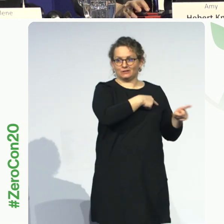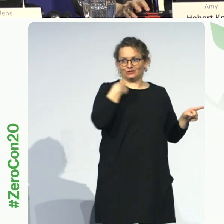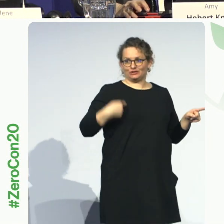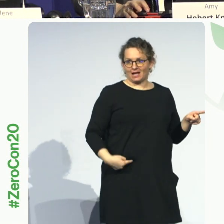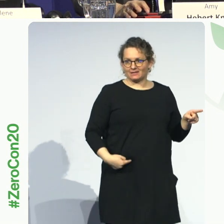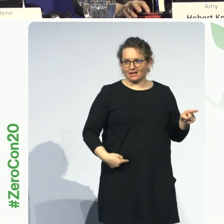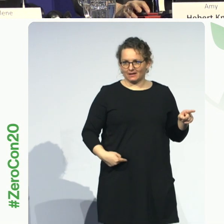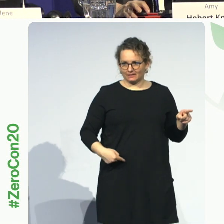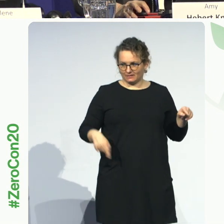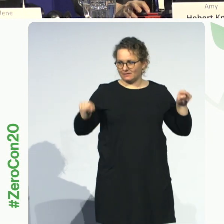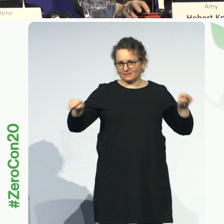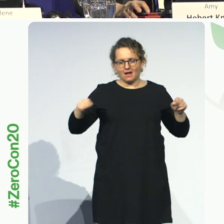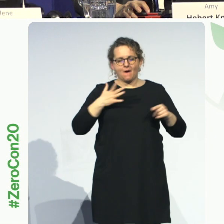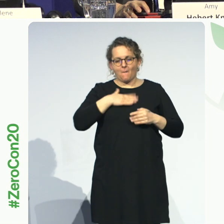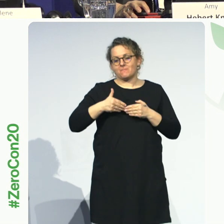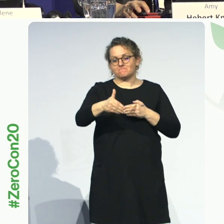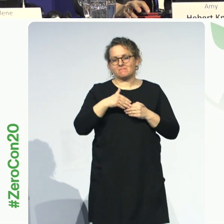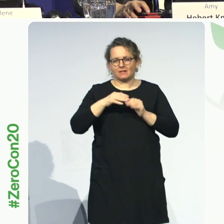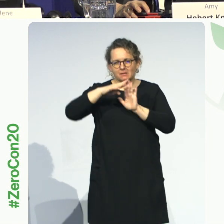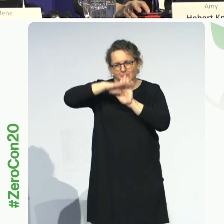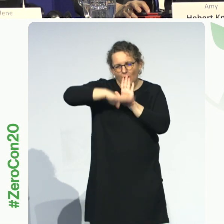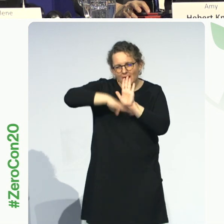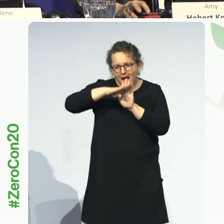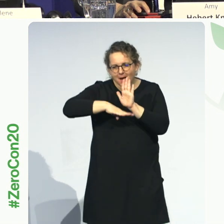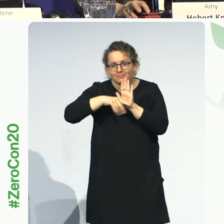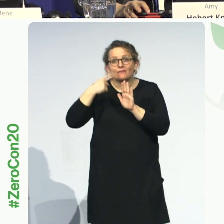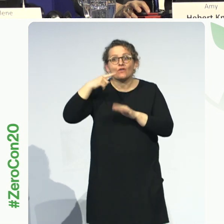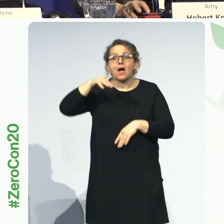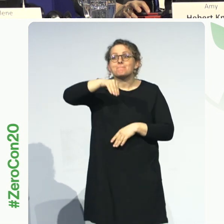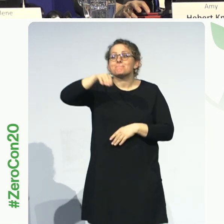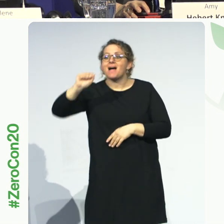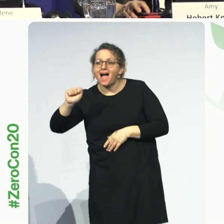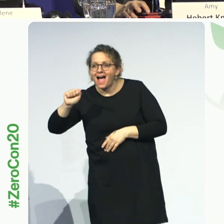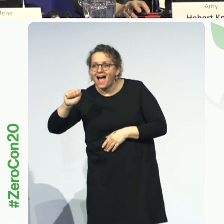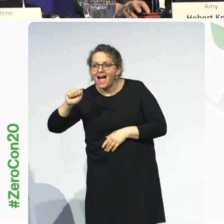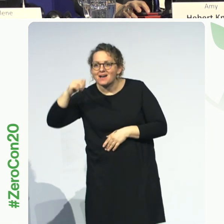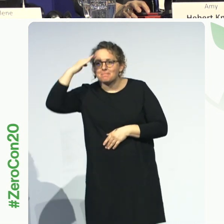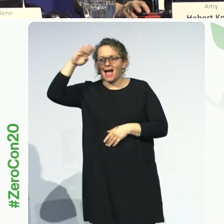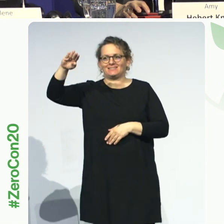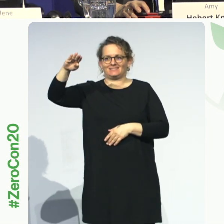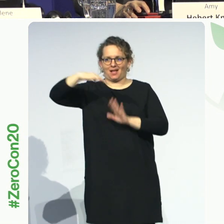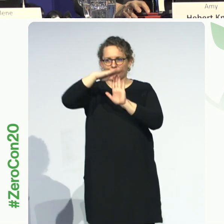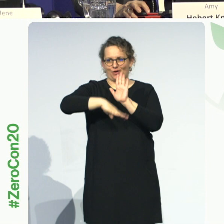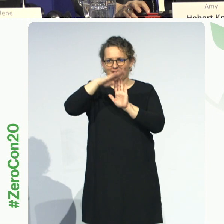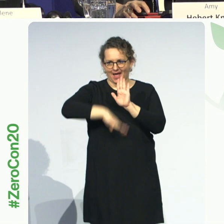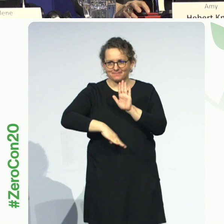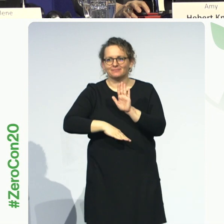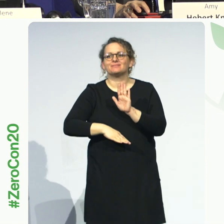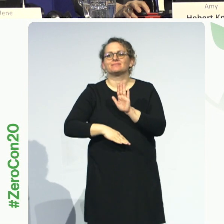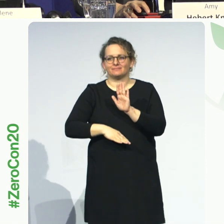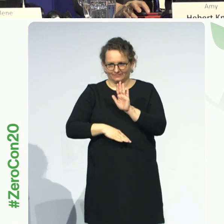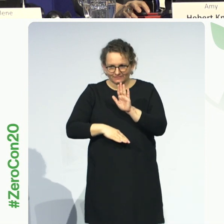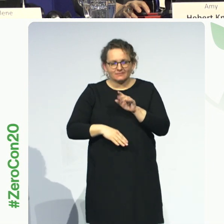is monumental. Deaf students in China are very limited in what they can major in. It's mostly